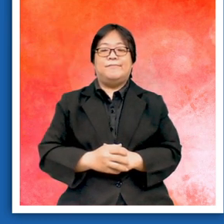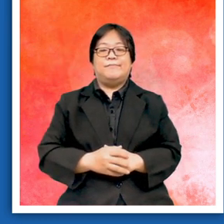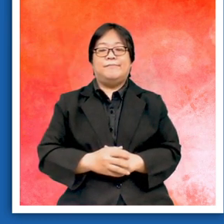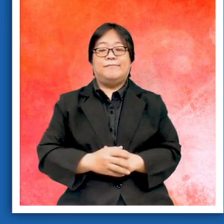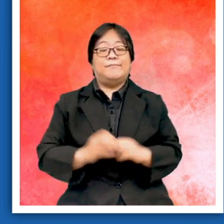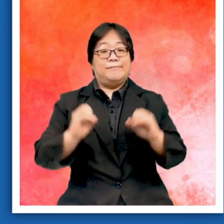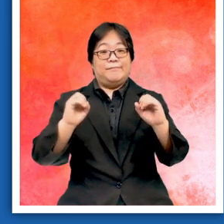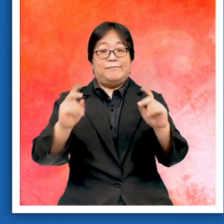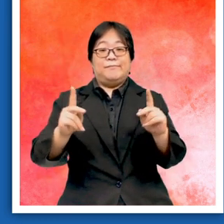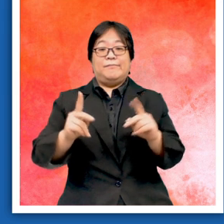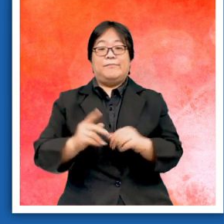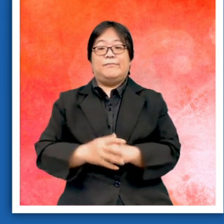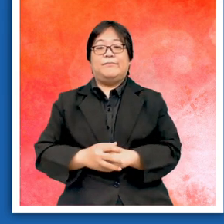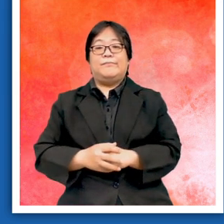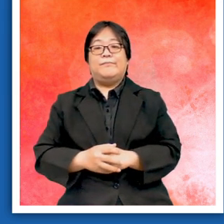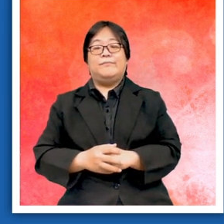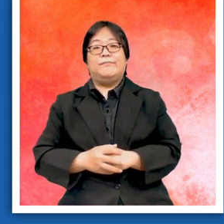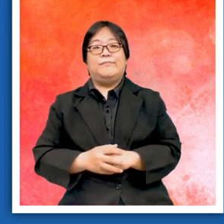Right.